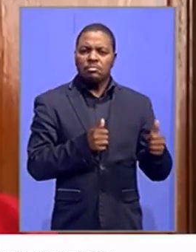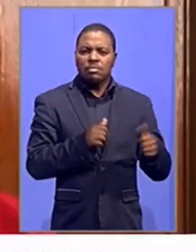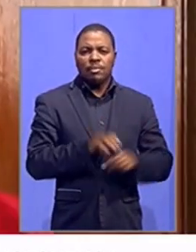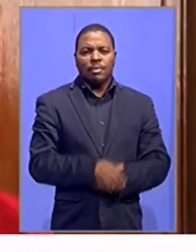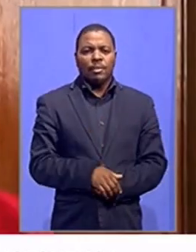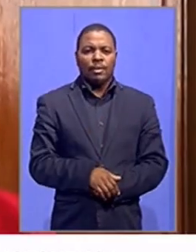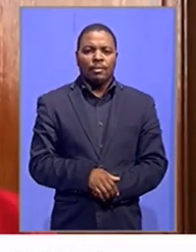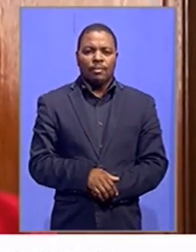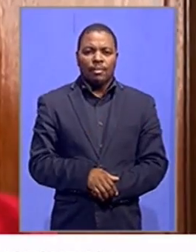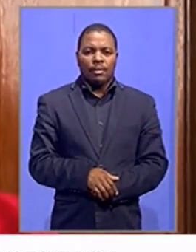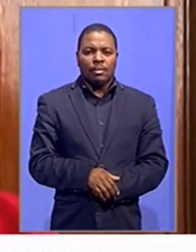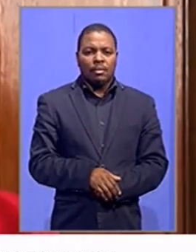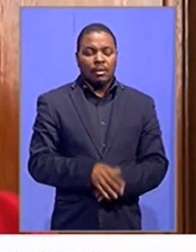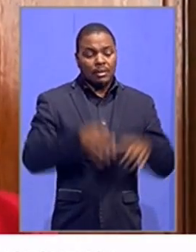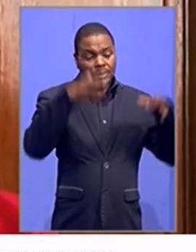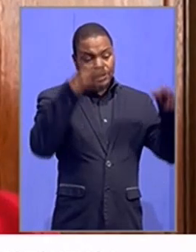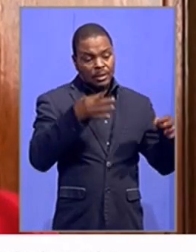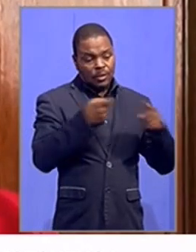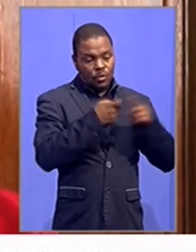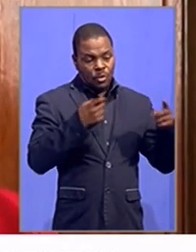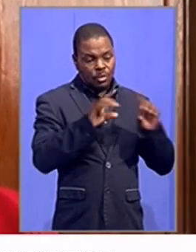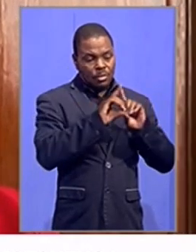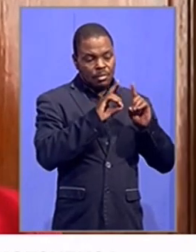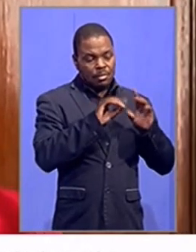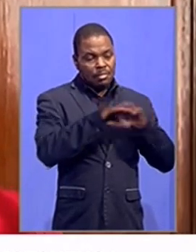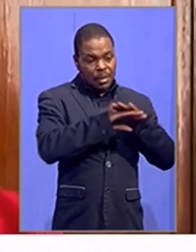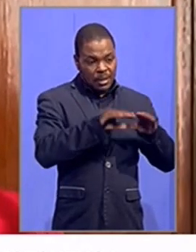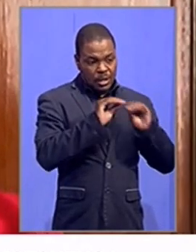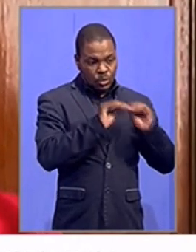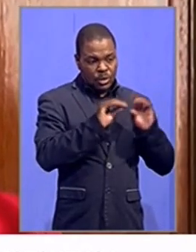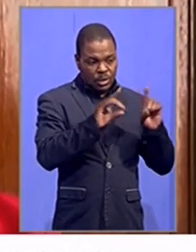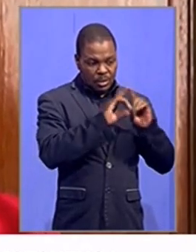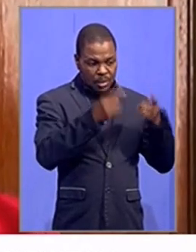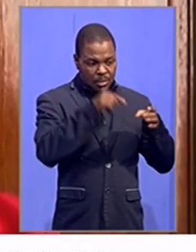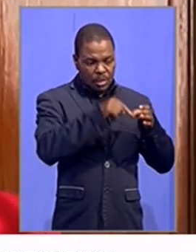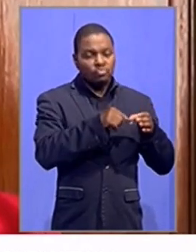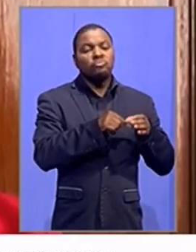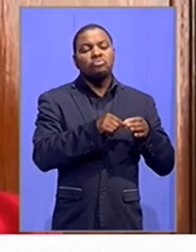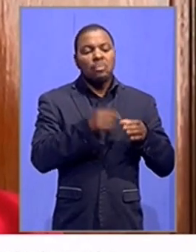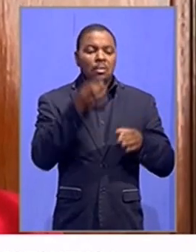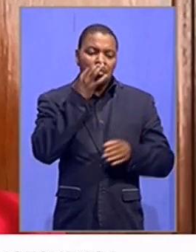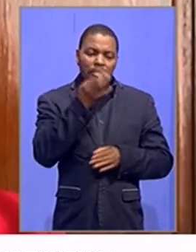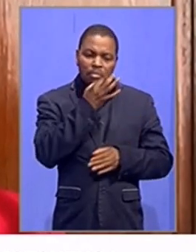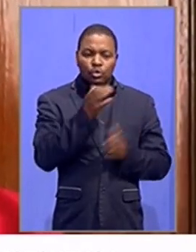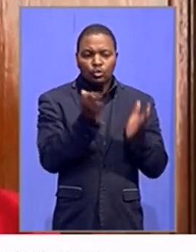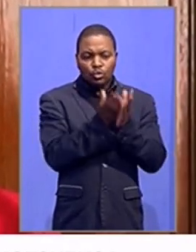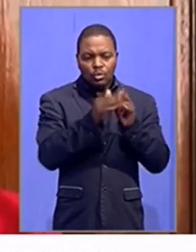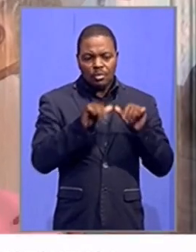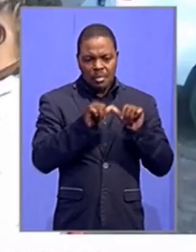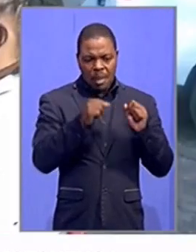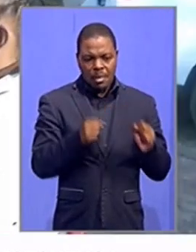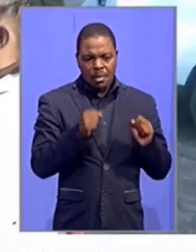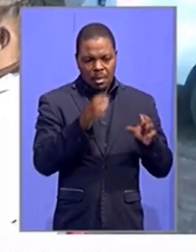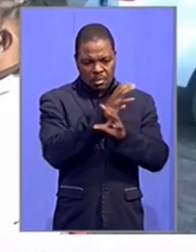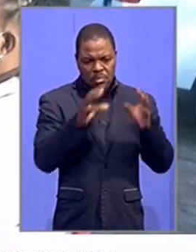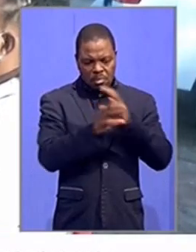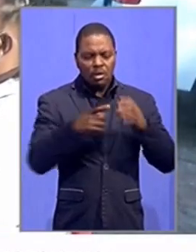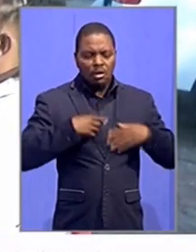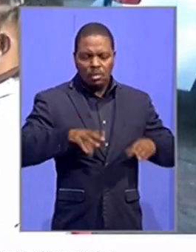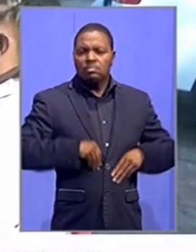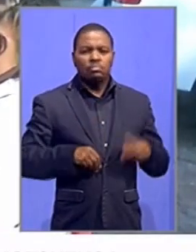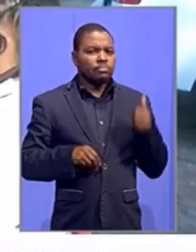We welcome the decision by the Department of Basic Education to allow our schools to continue with rotational timetabling. Le